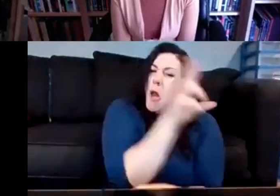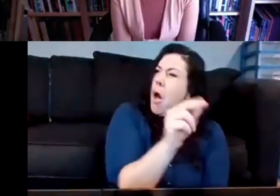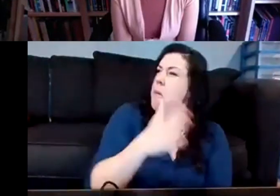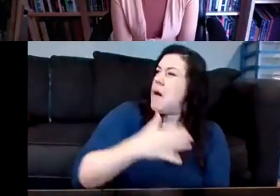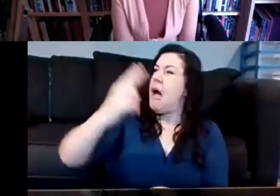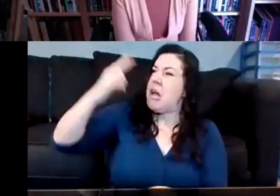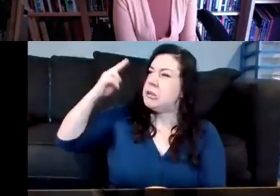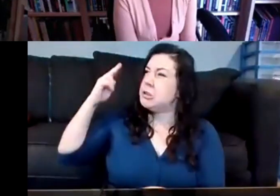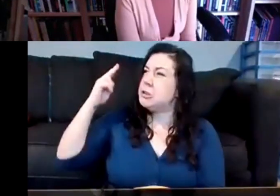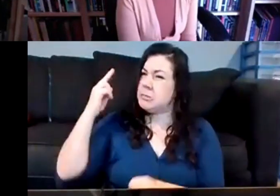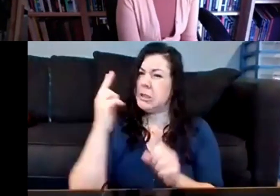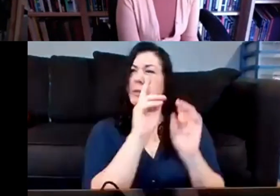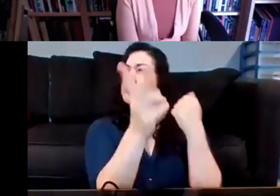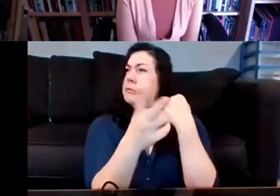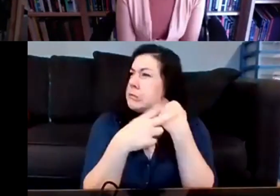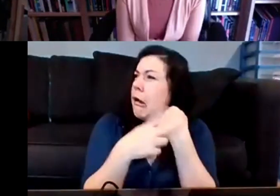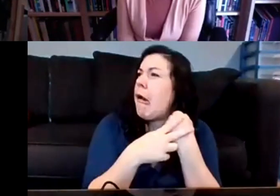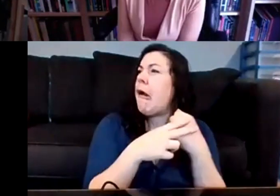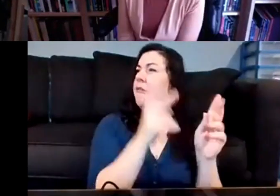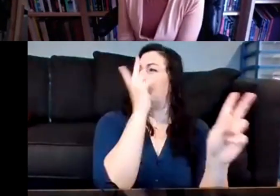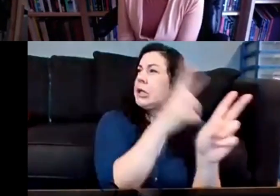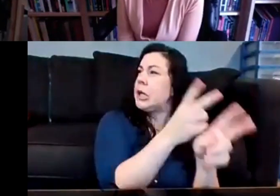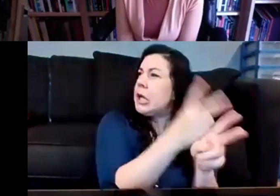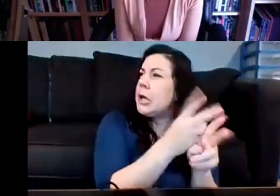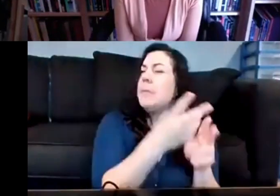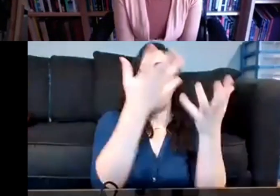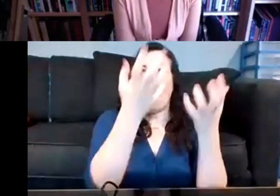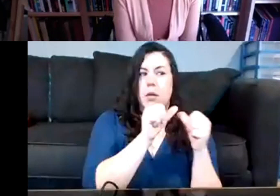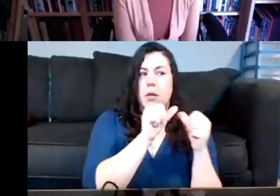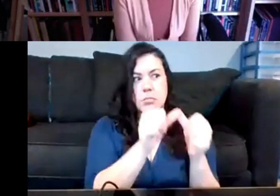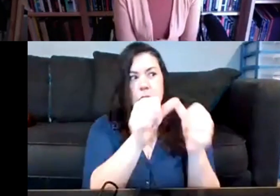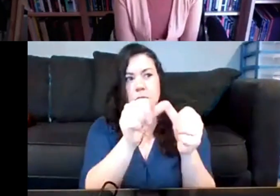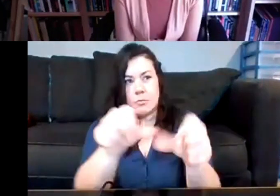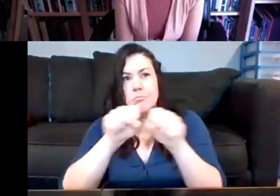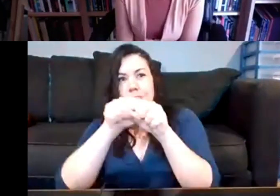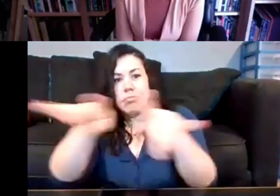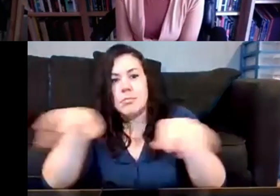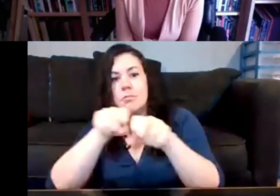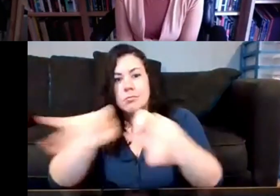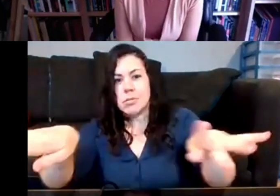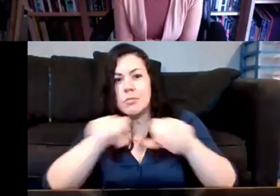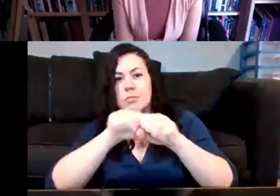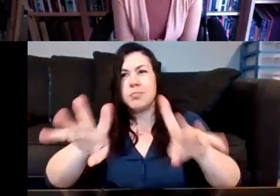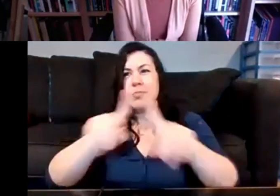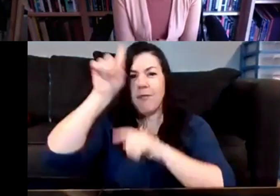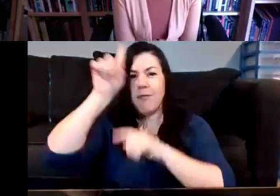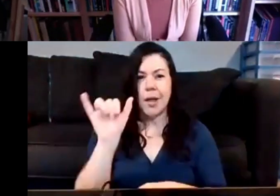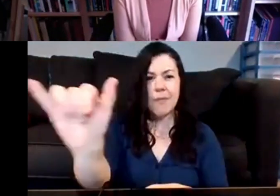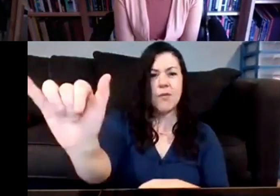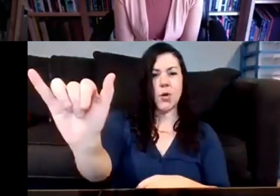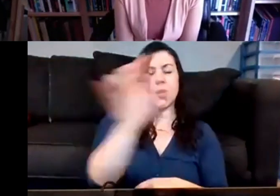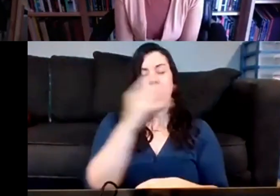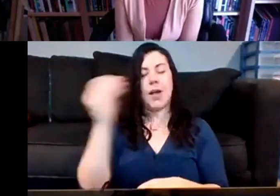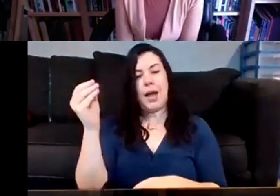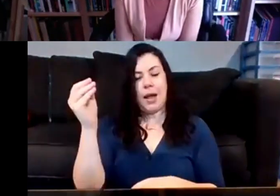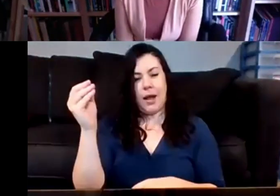they want to keep this system going. They want to perpetrate it and, you know, keep it going on forever. And then these